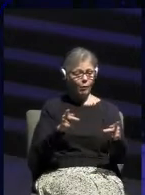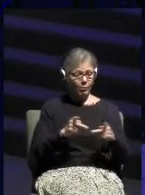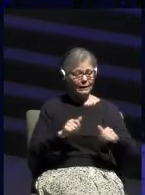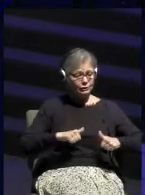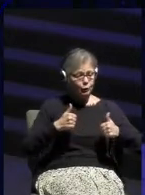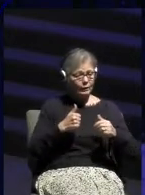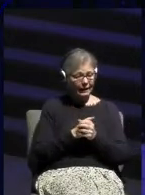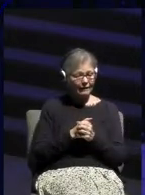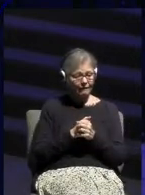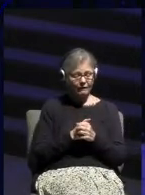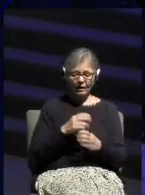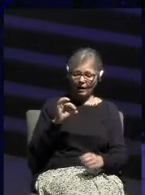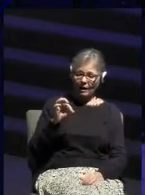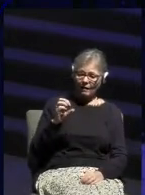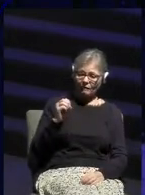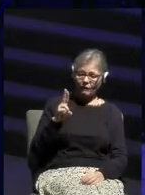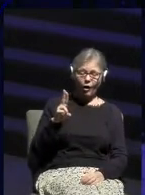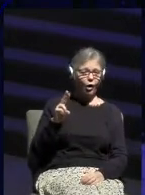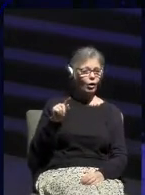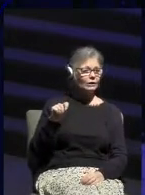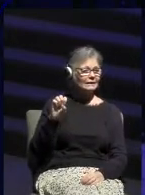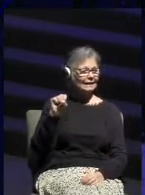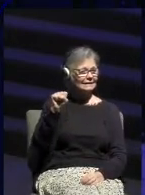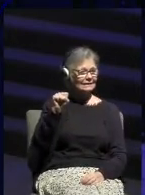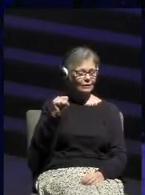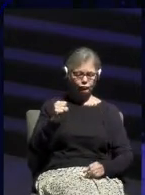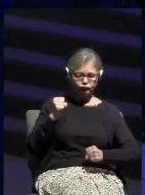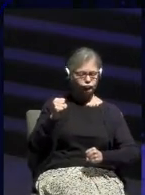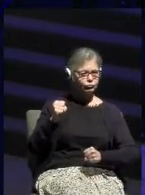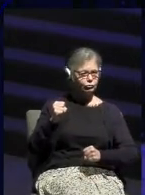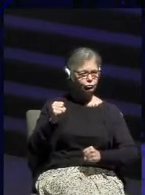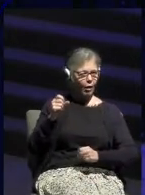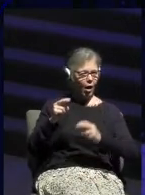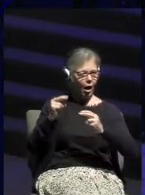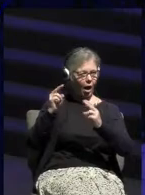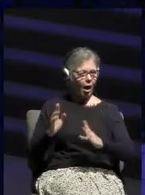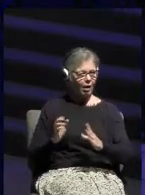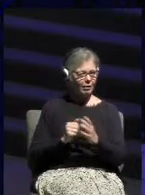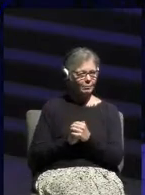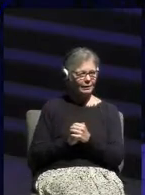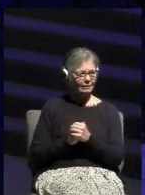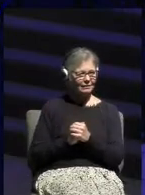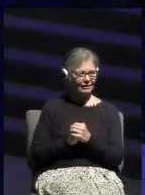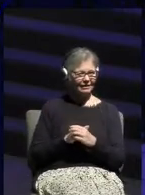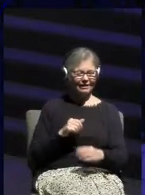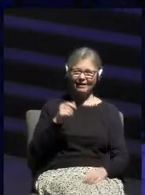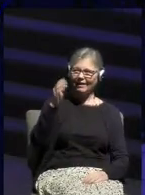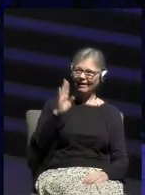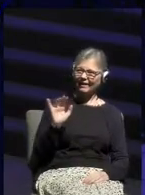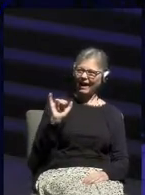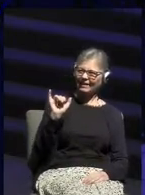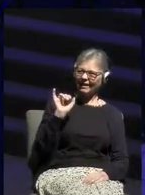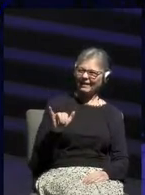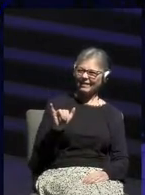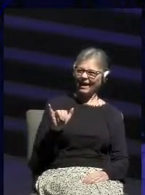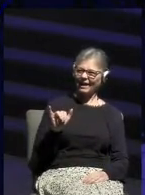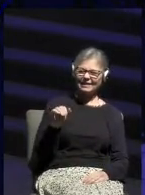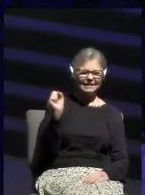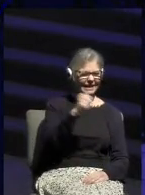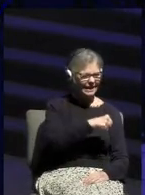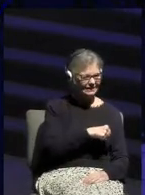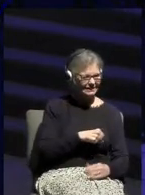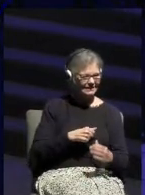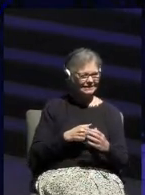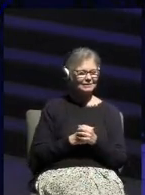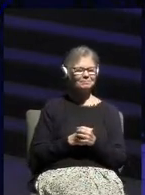in. And this idea being personified here is